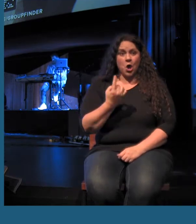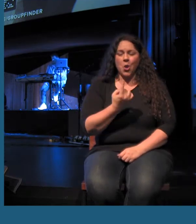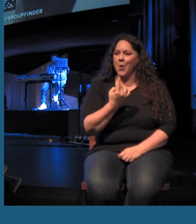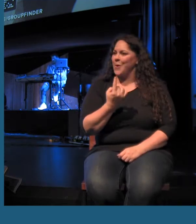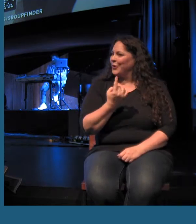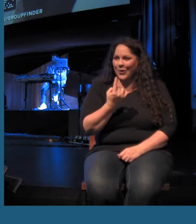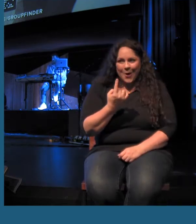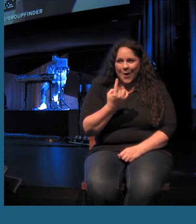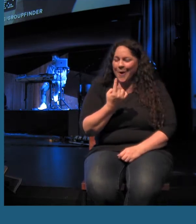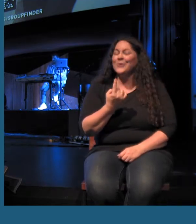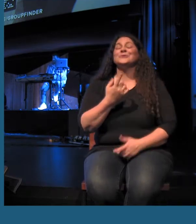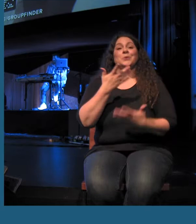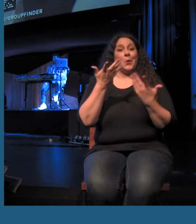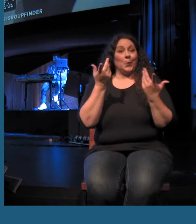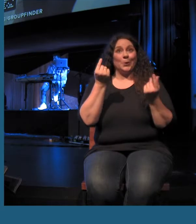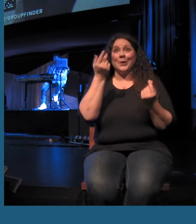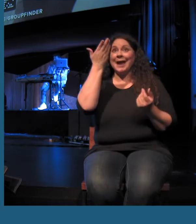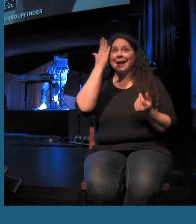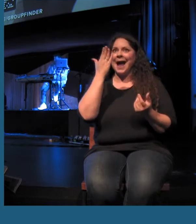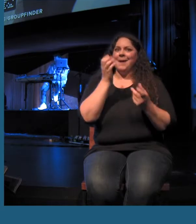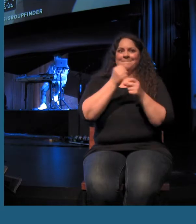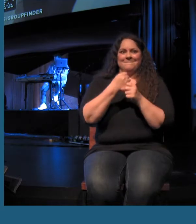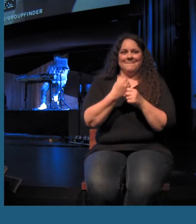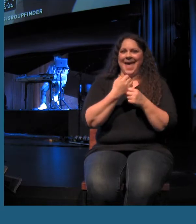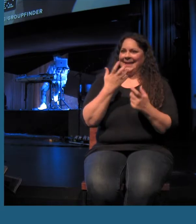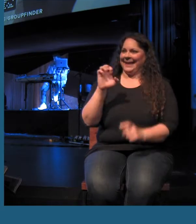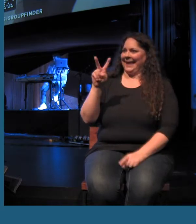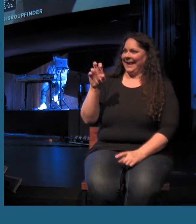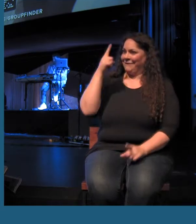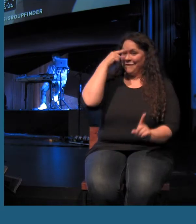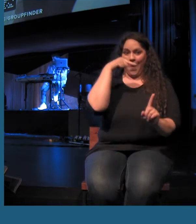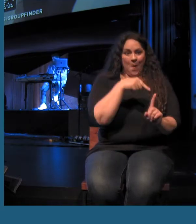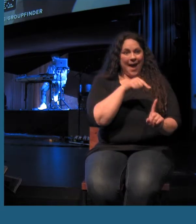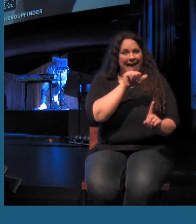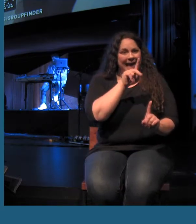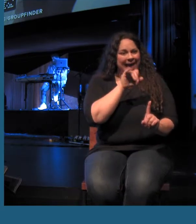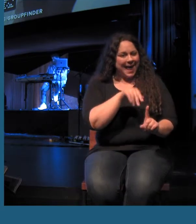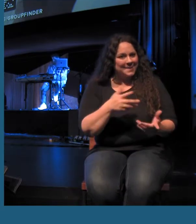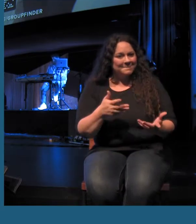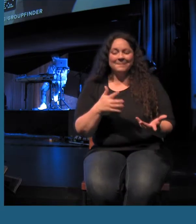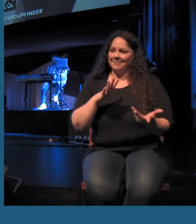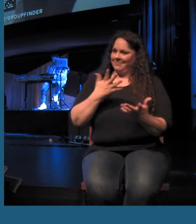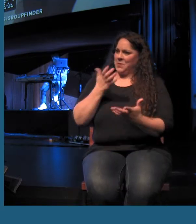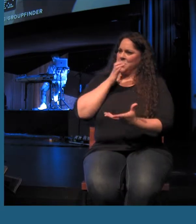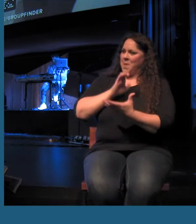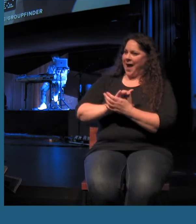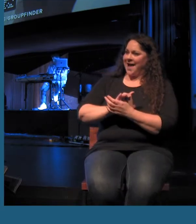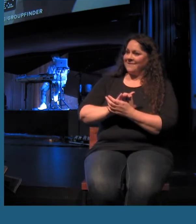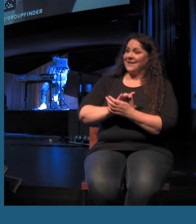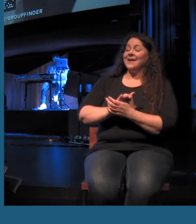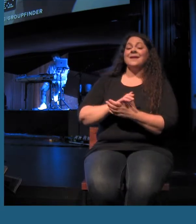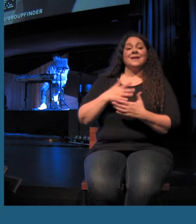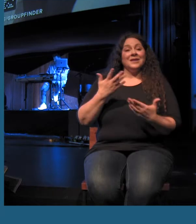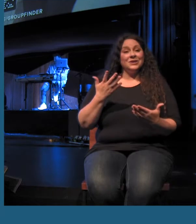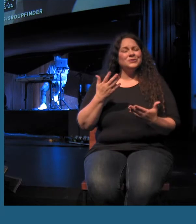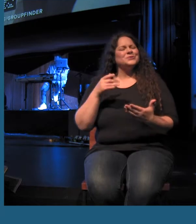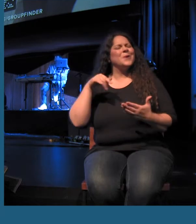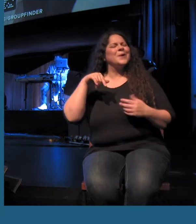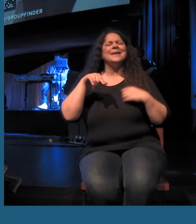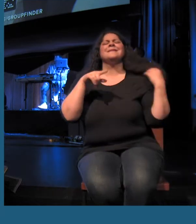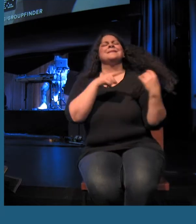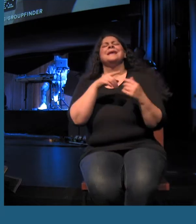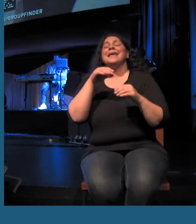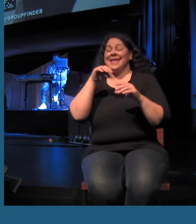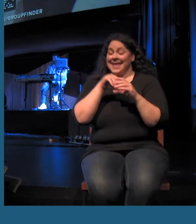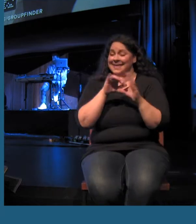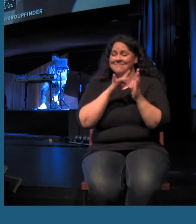so he made Adam a wife. And then in Psalms, he sets the lonely in family. So